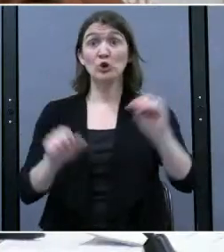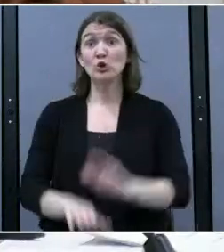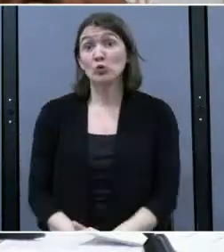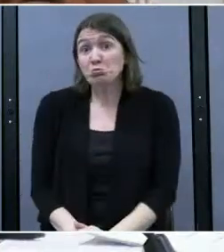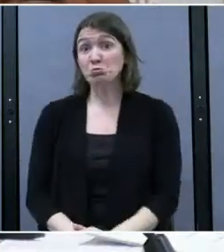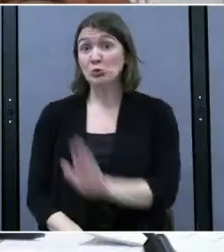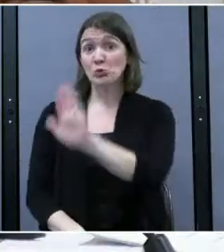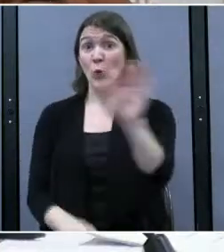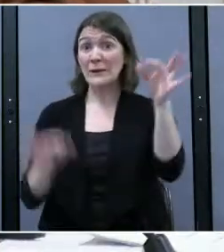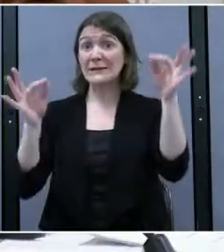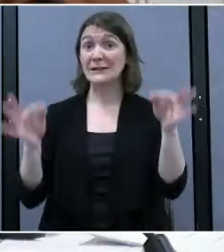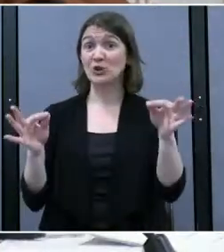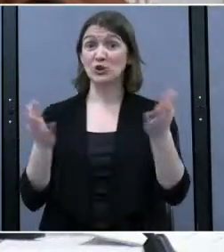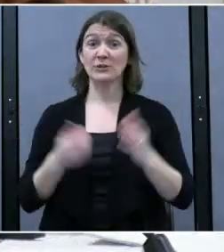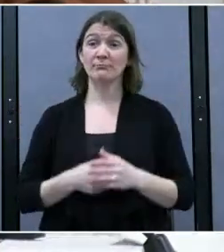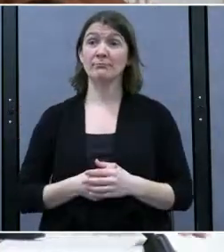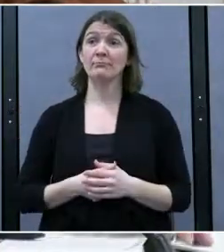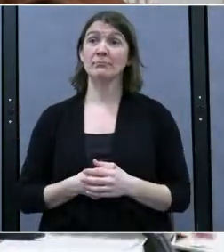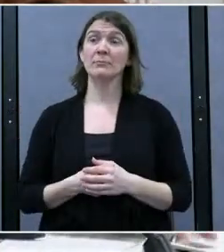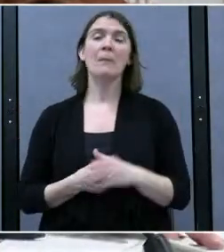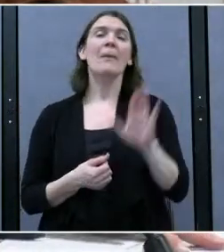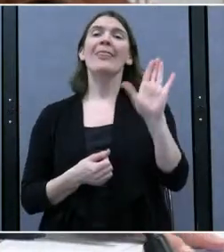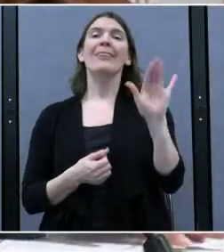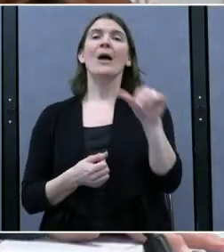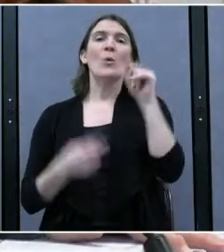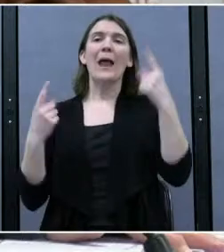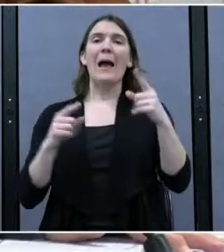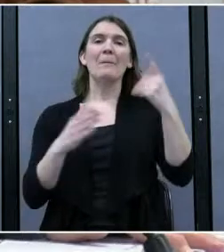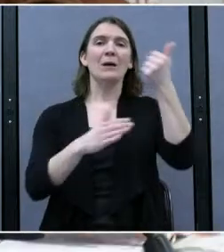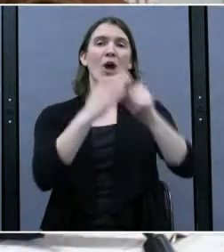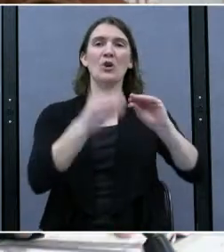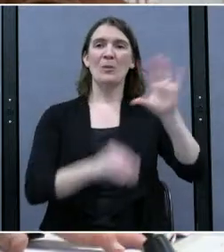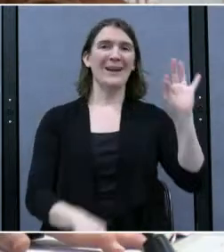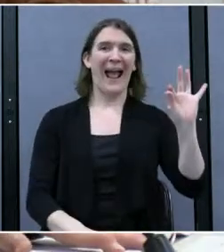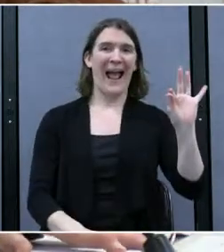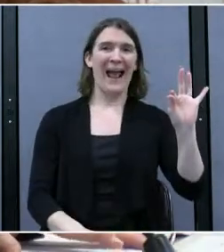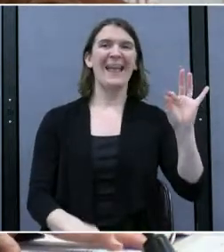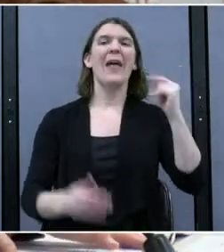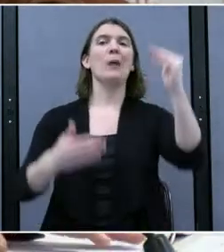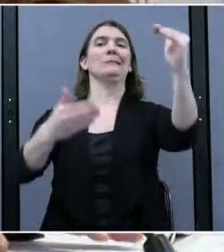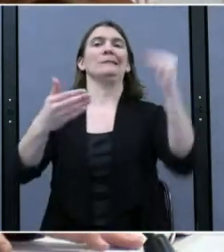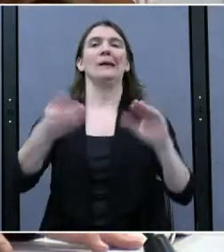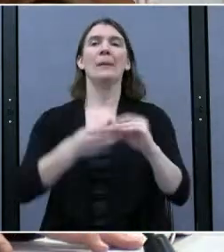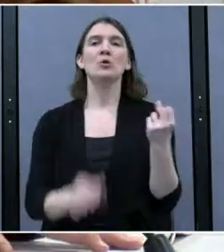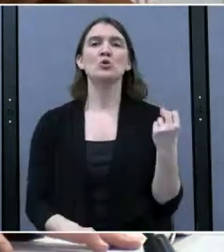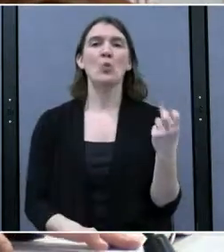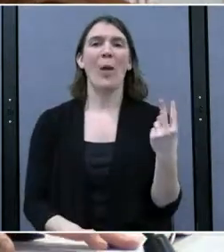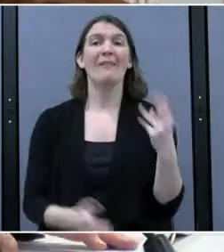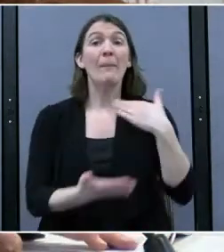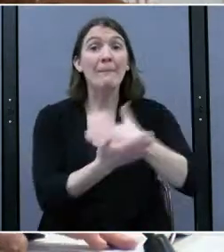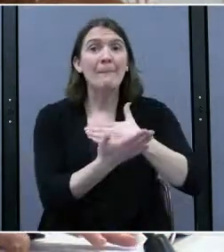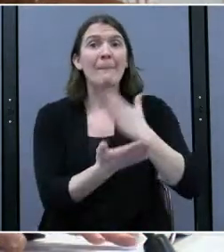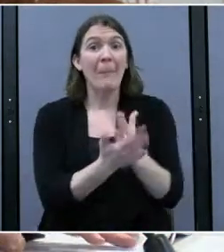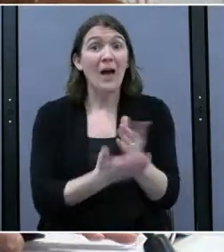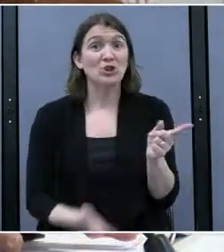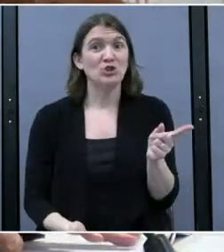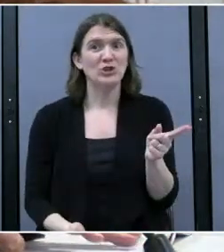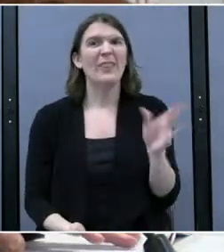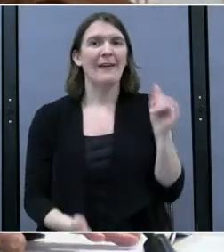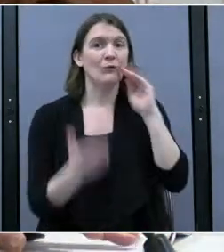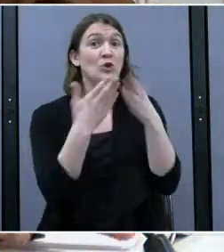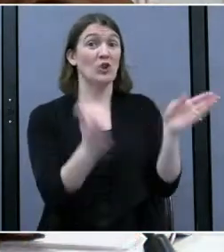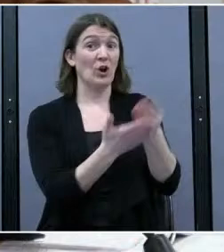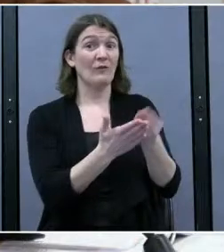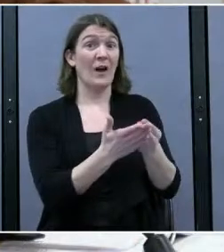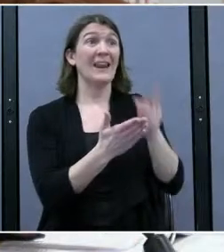But that wouldn't take place in Article 9. I think you'd have to do that in Article 12, which is the general fund